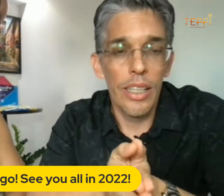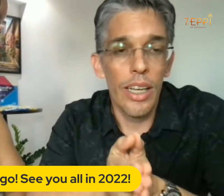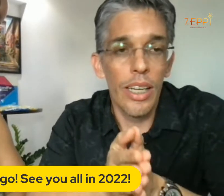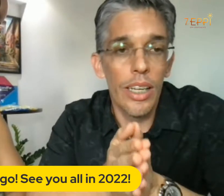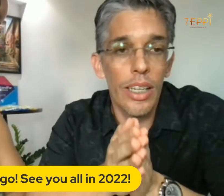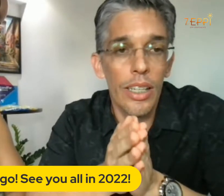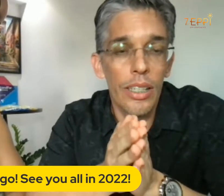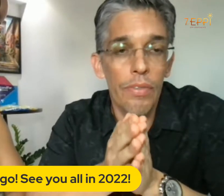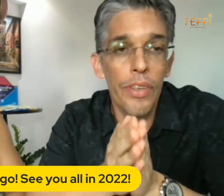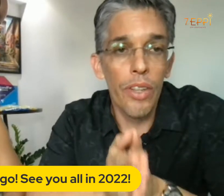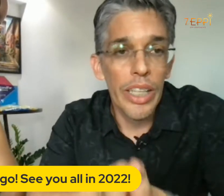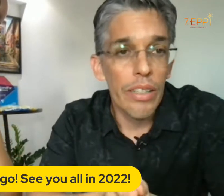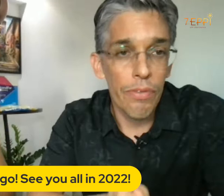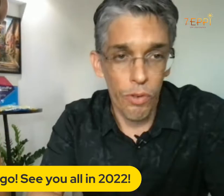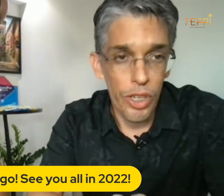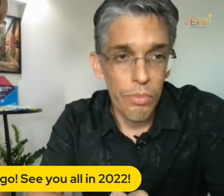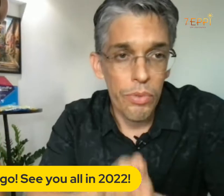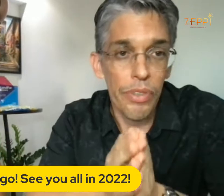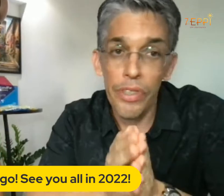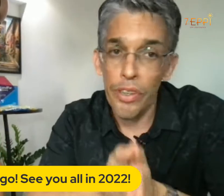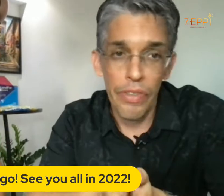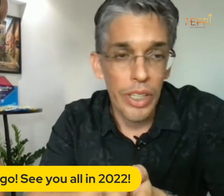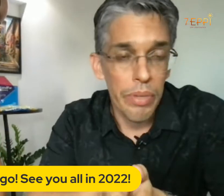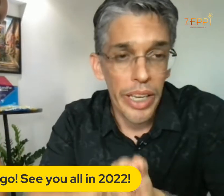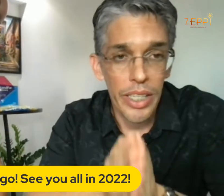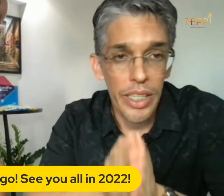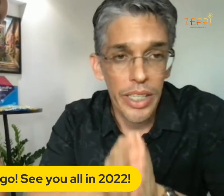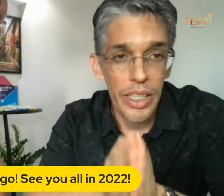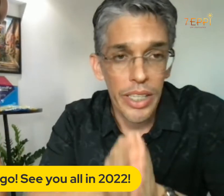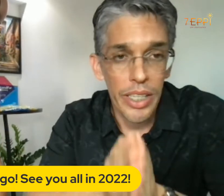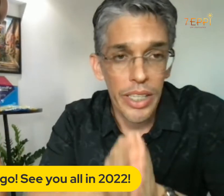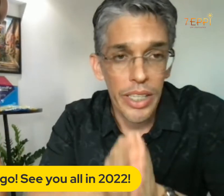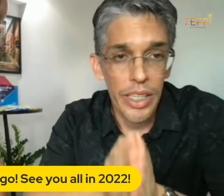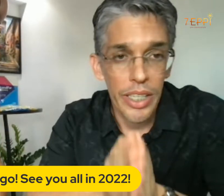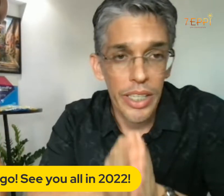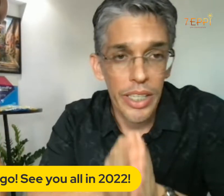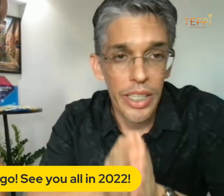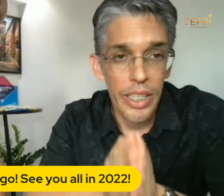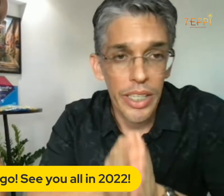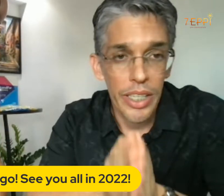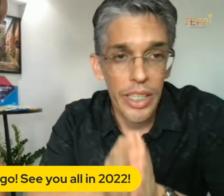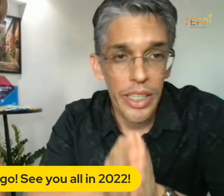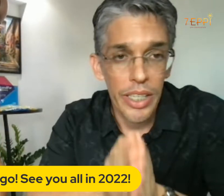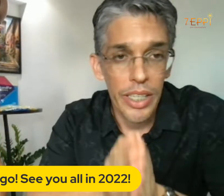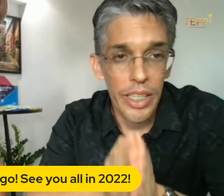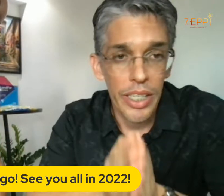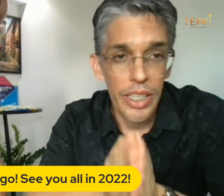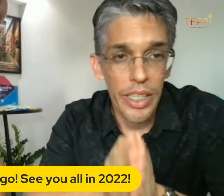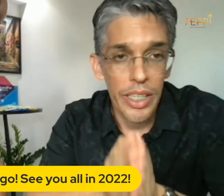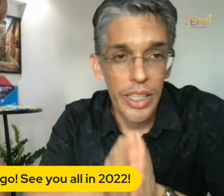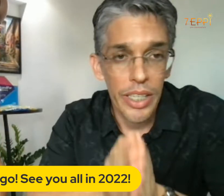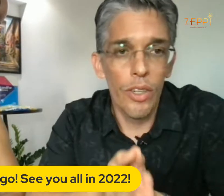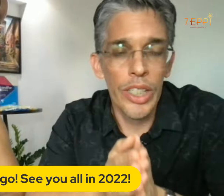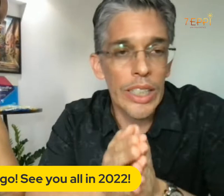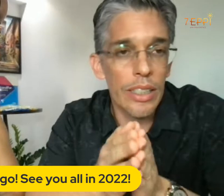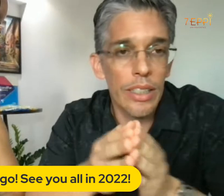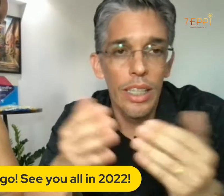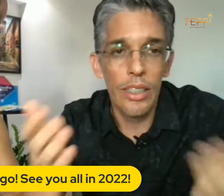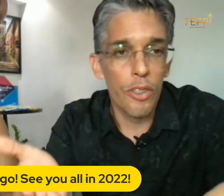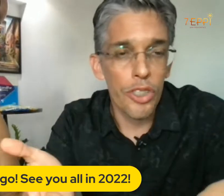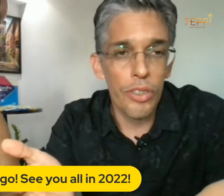Please fill in the form with your feedback. It's so important for us. If you don't follow us